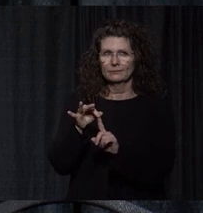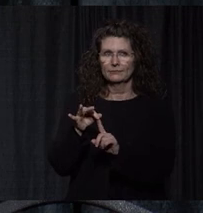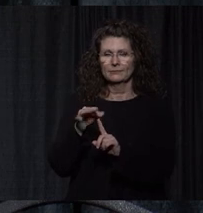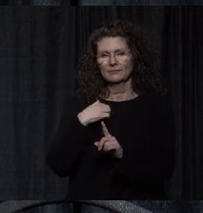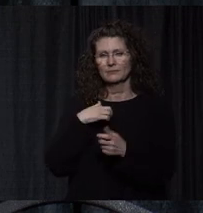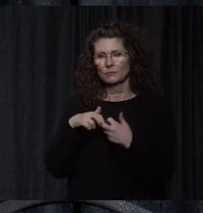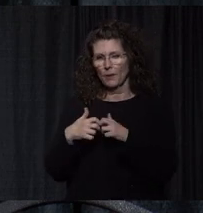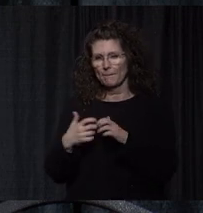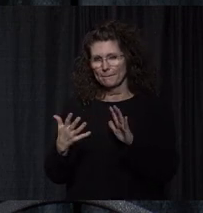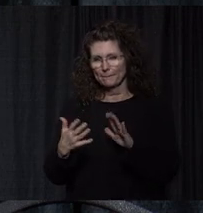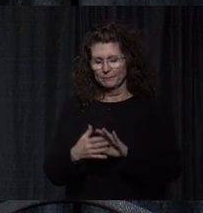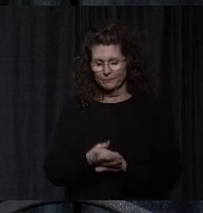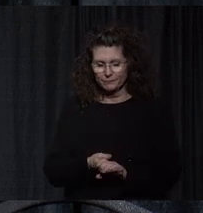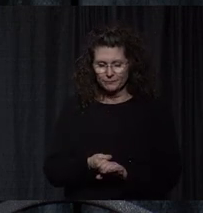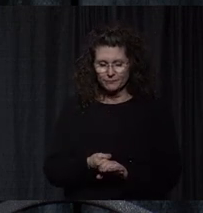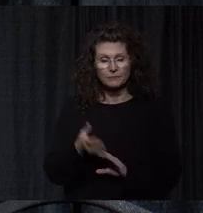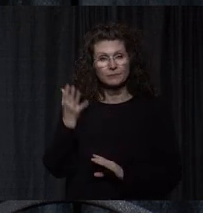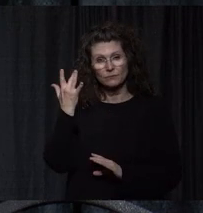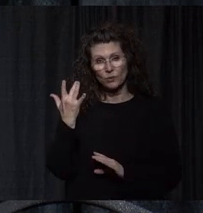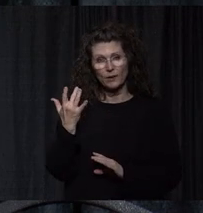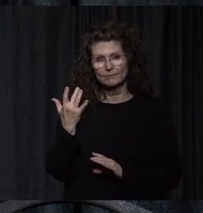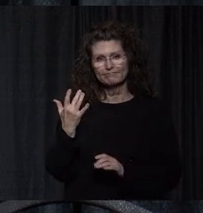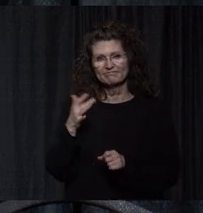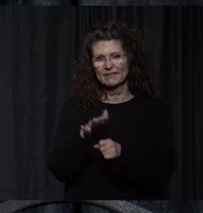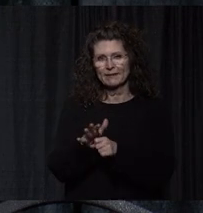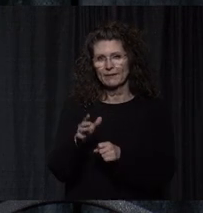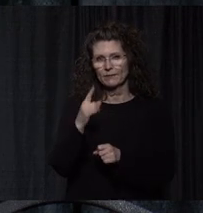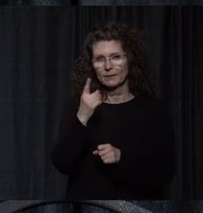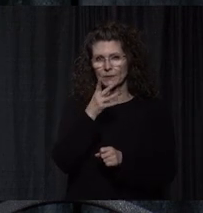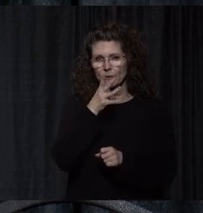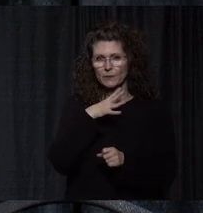And that happens when not enough of us are hired.